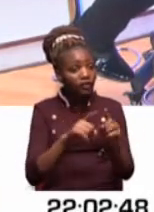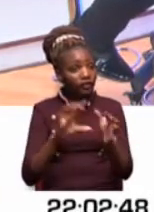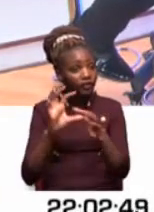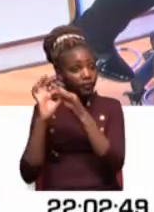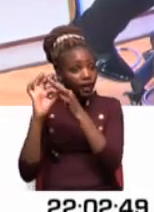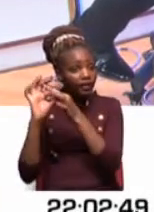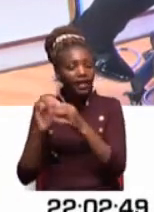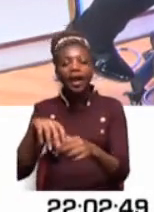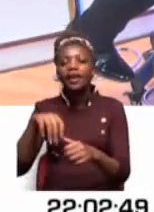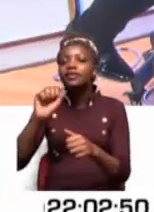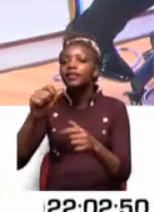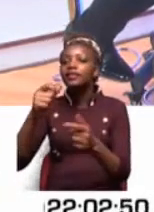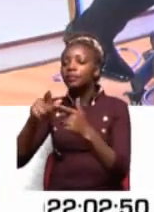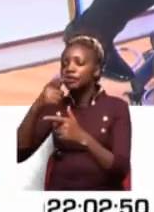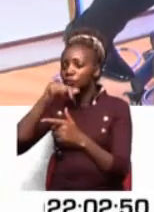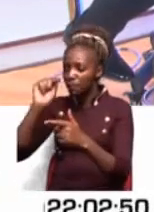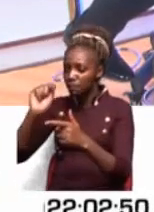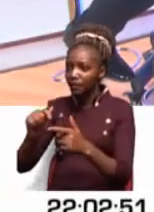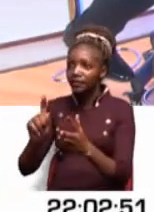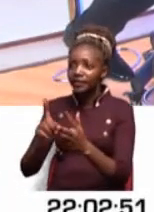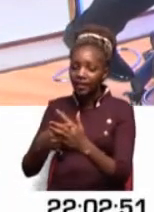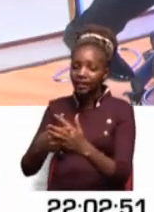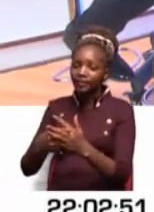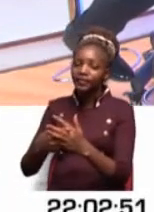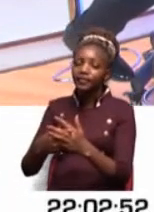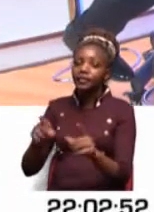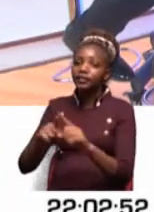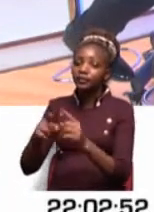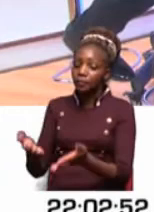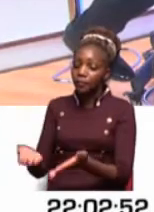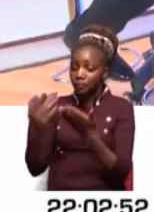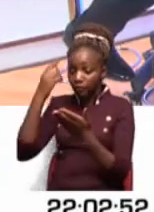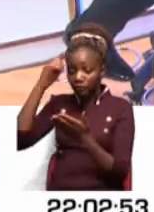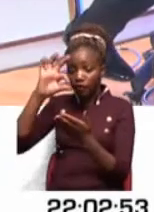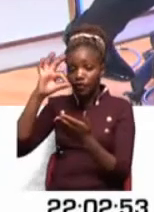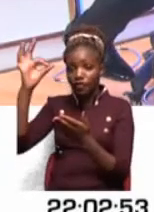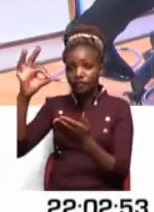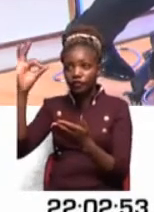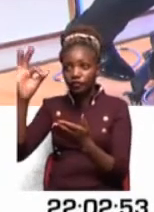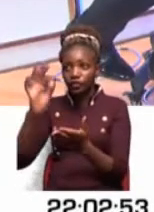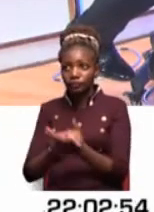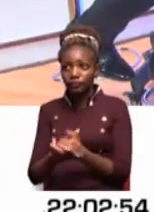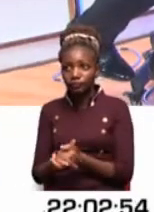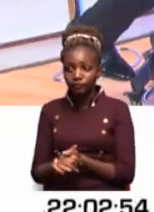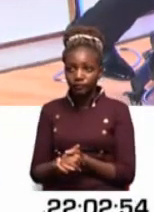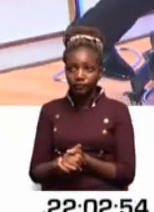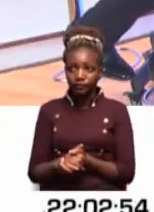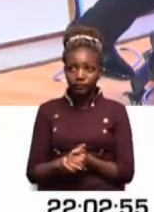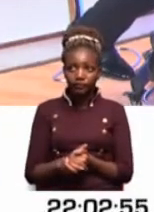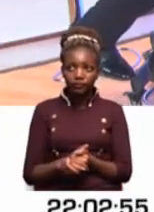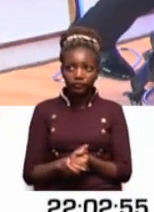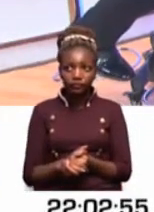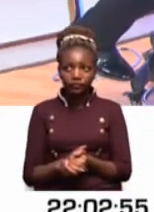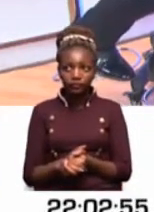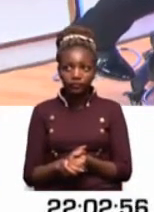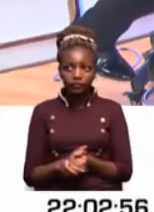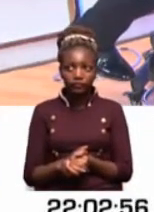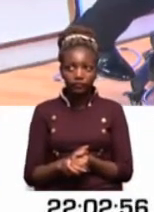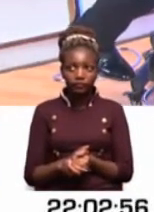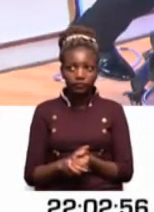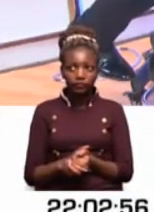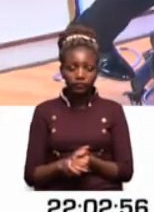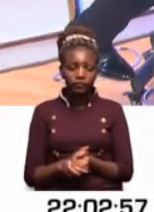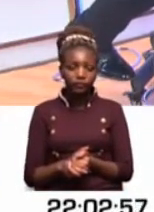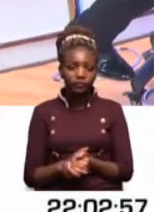start, and we have to start yesterday, and we have to move tomorrow. Good. Betty, let me move the topics a little bit. Of course, we can't be talking